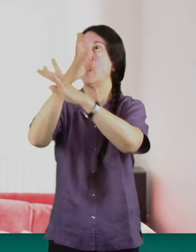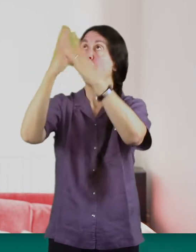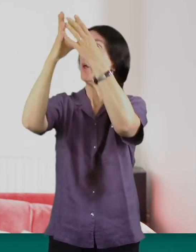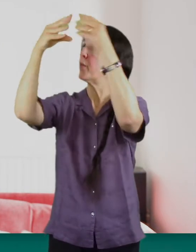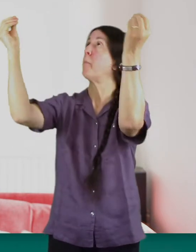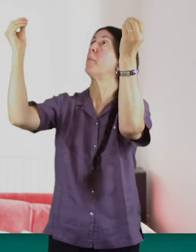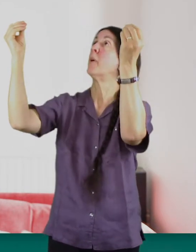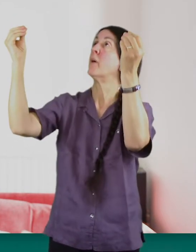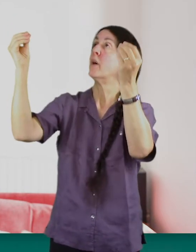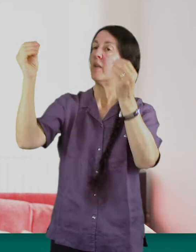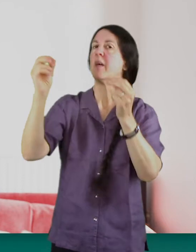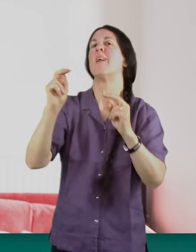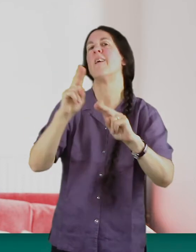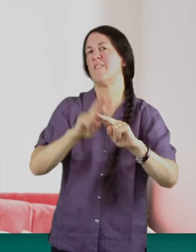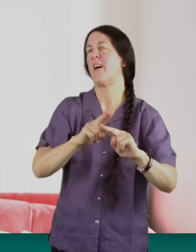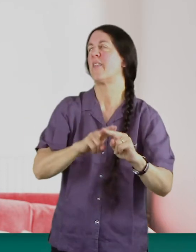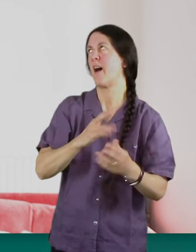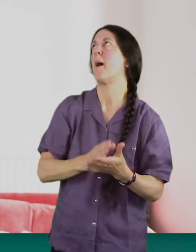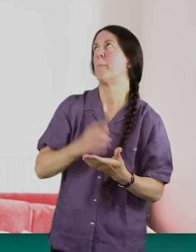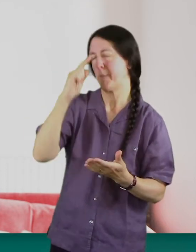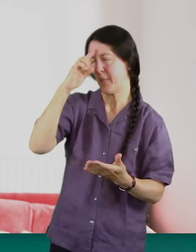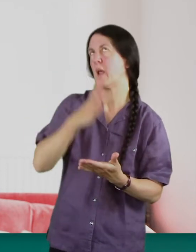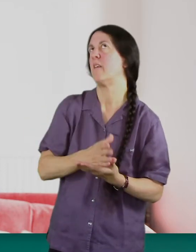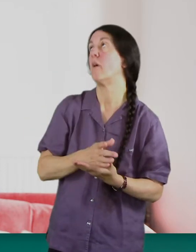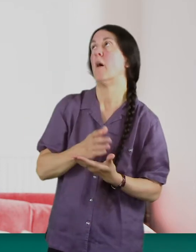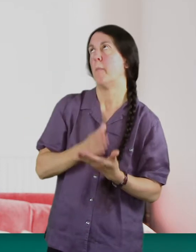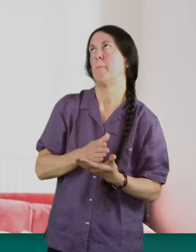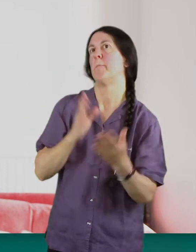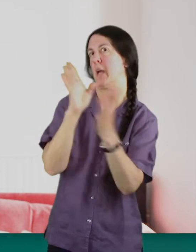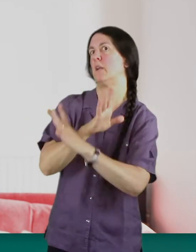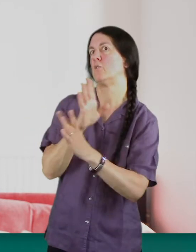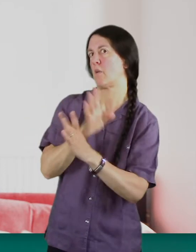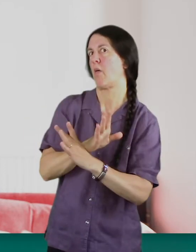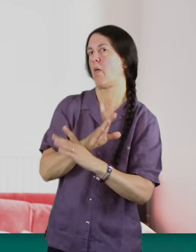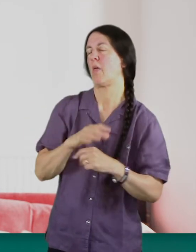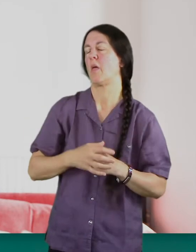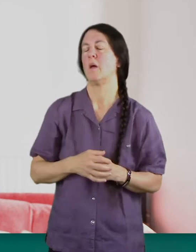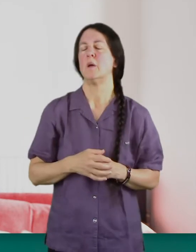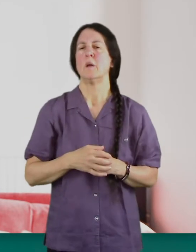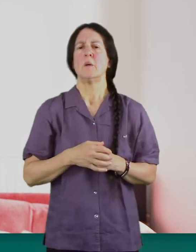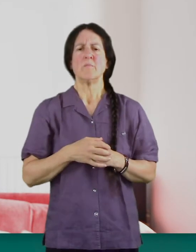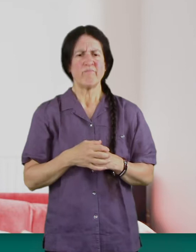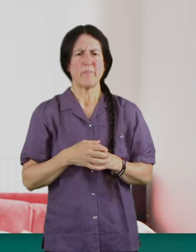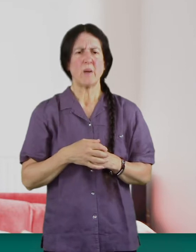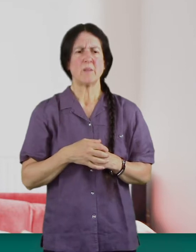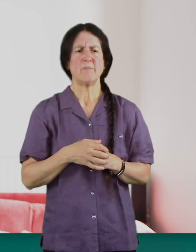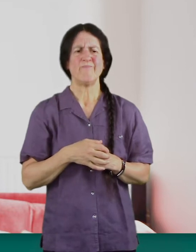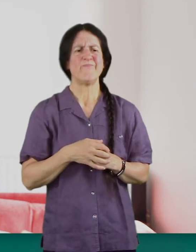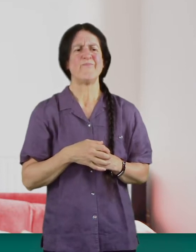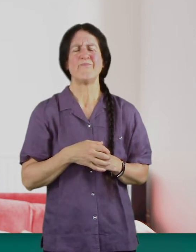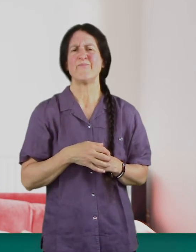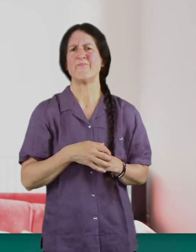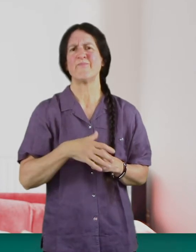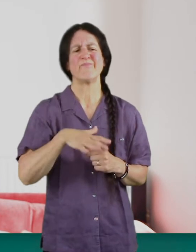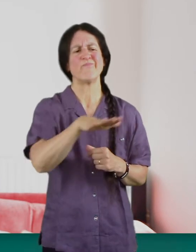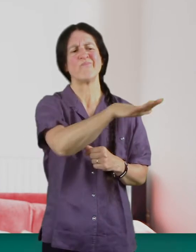then, he thinks that he needs to bargain with this God. The culture has told him that gods don't dish out grace.